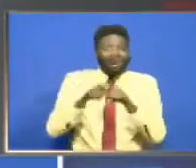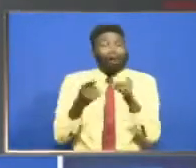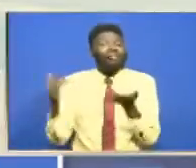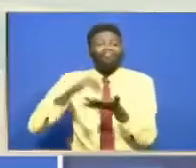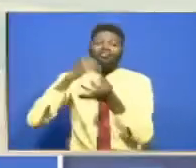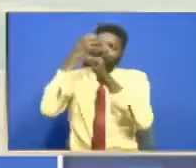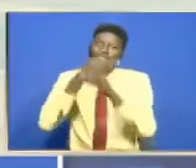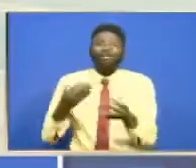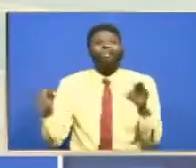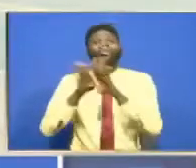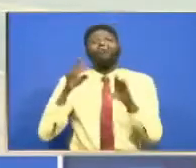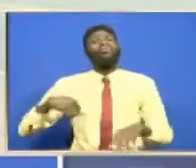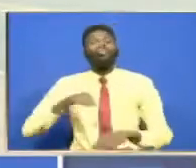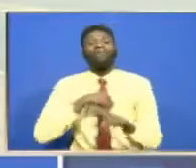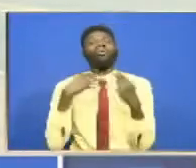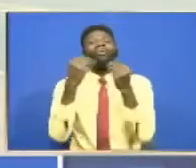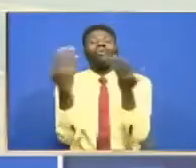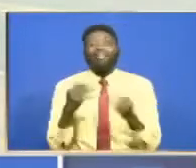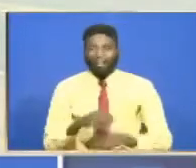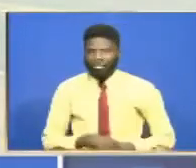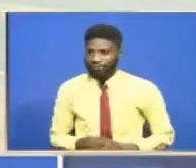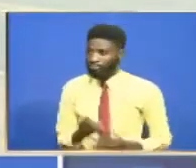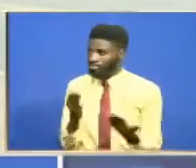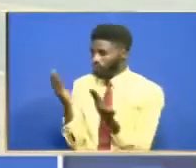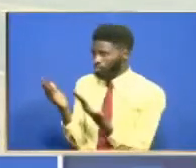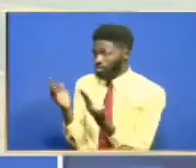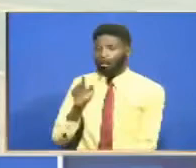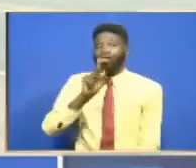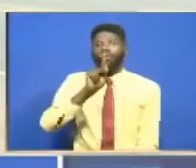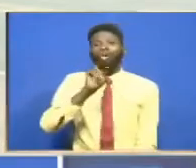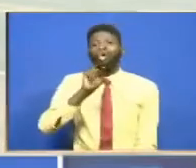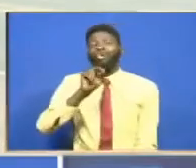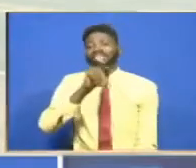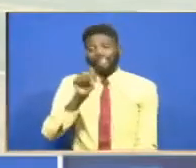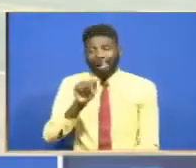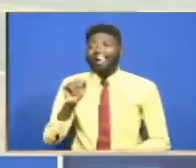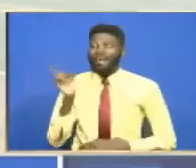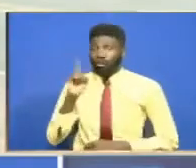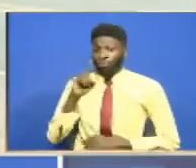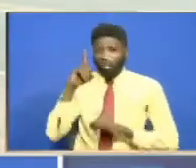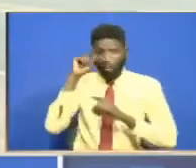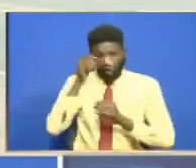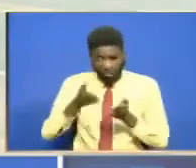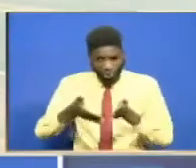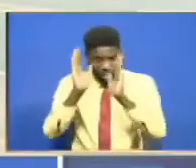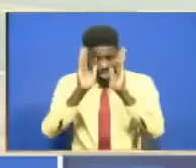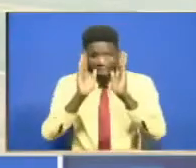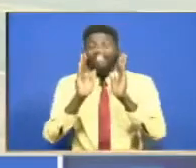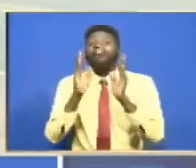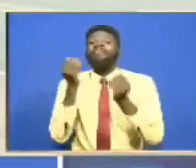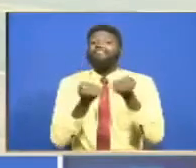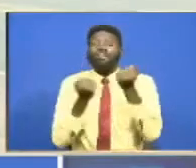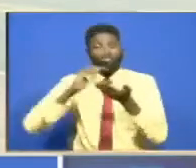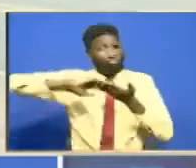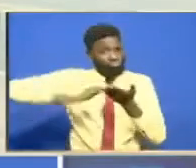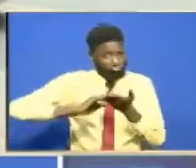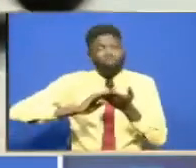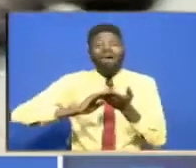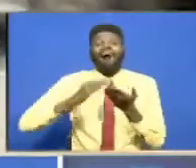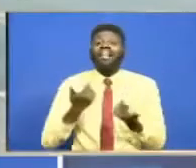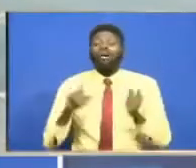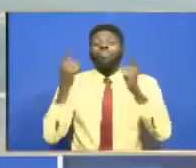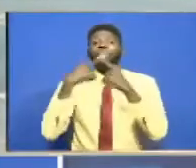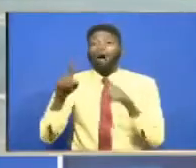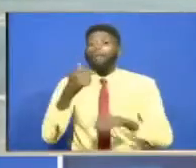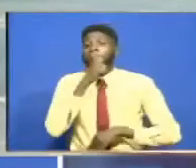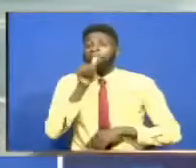go? While at Kapiti roadblock in Konza along the Nairobi-Mombasa highway, cargo vehicles were allowed through, but personal vehicles